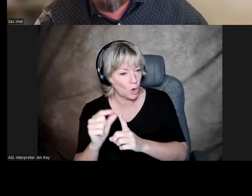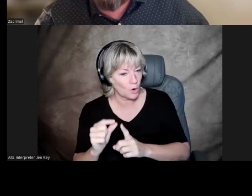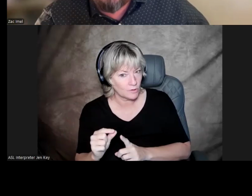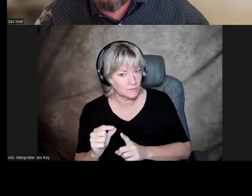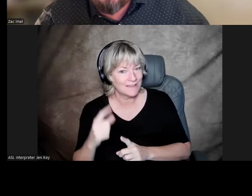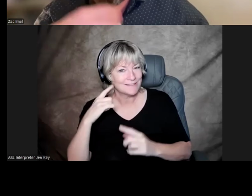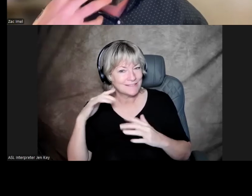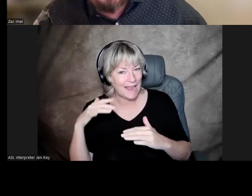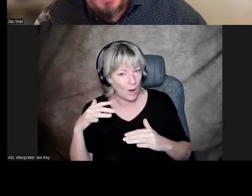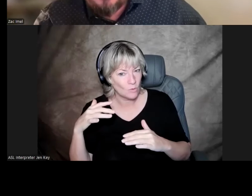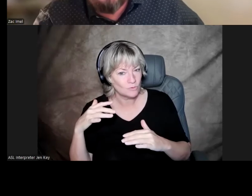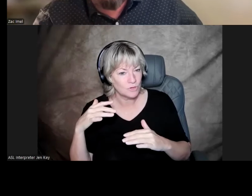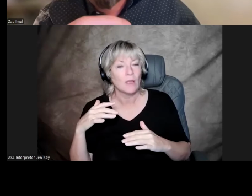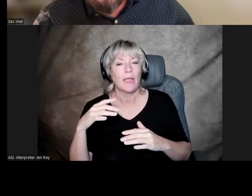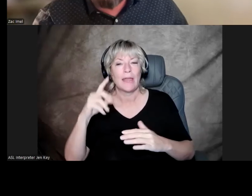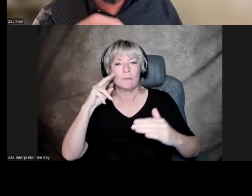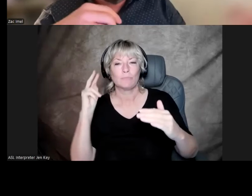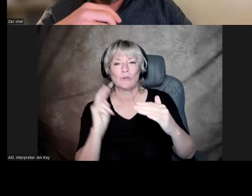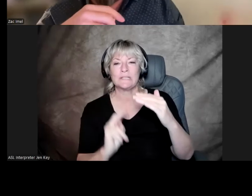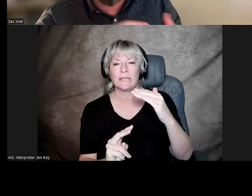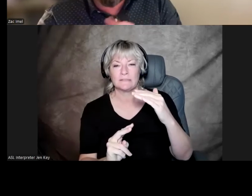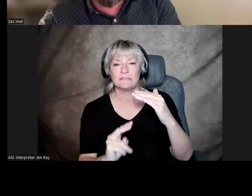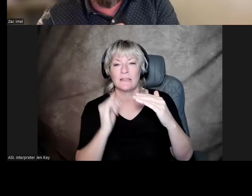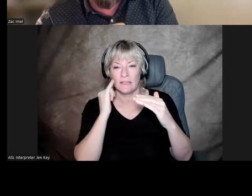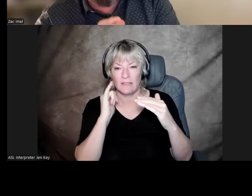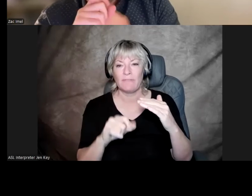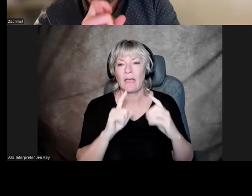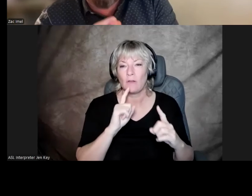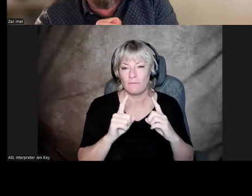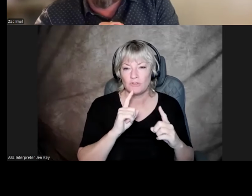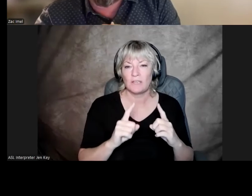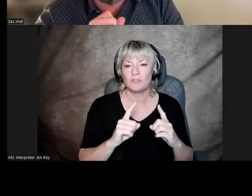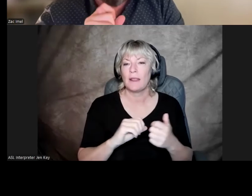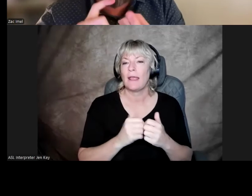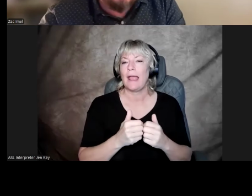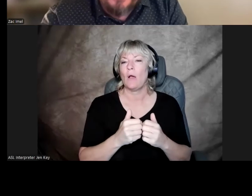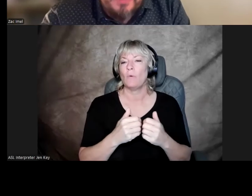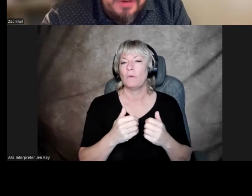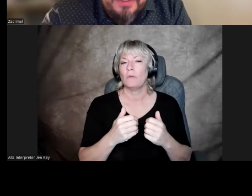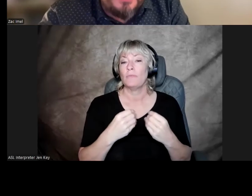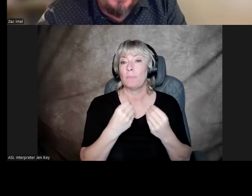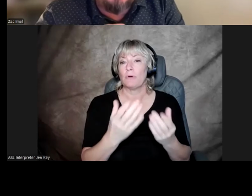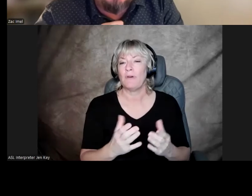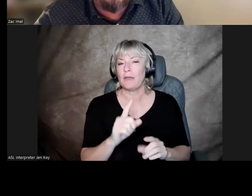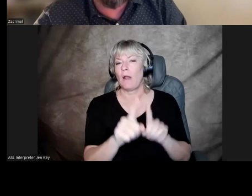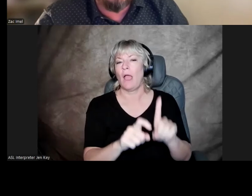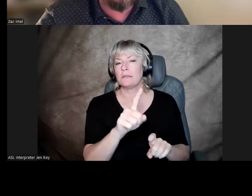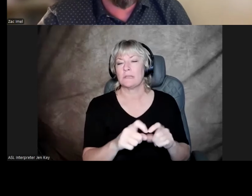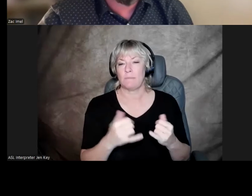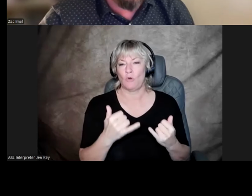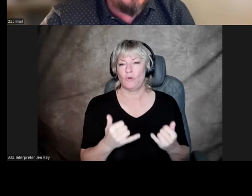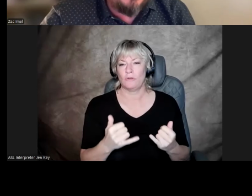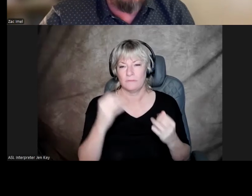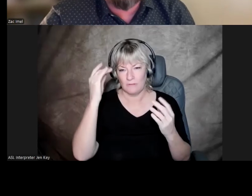a conversation and predicts whether or not that conversation had a provider who was asking about current suicidal